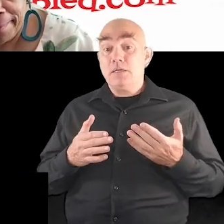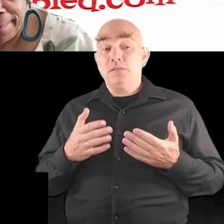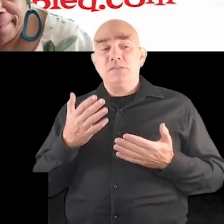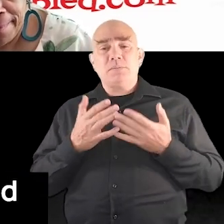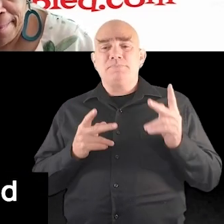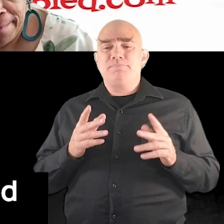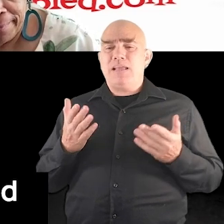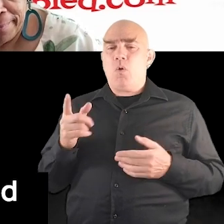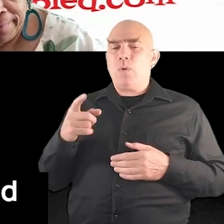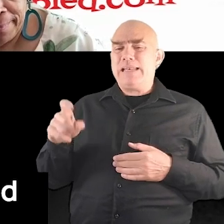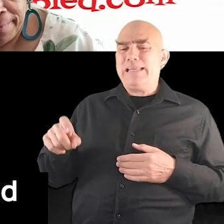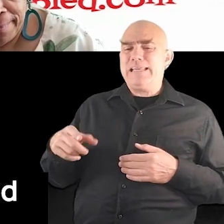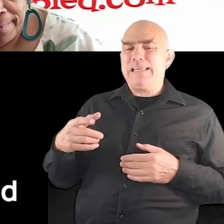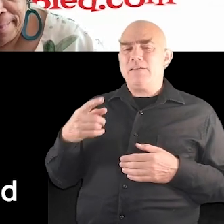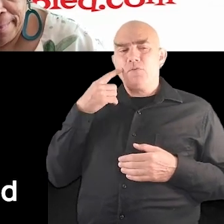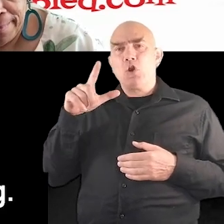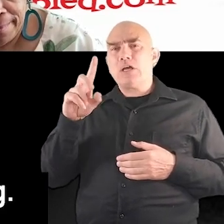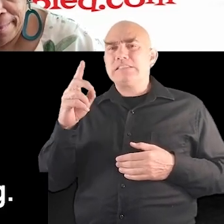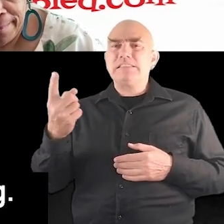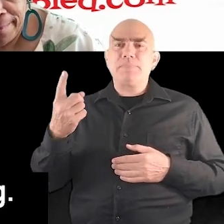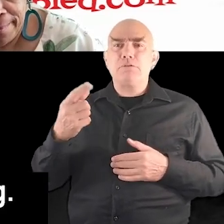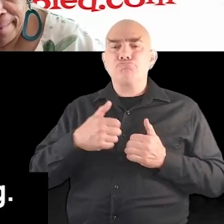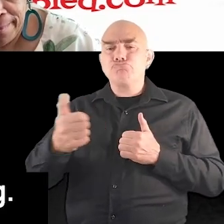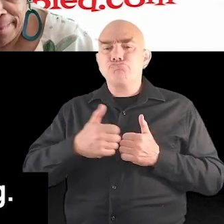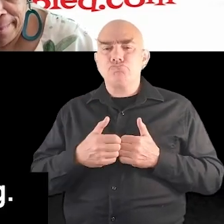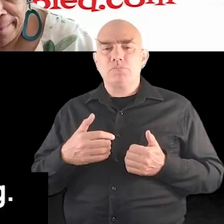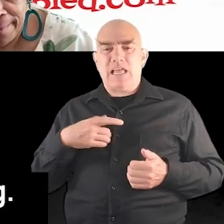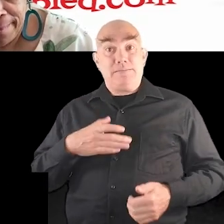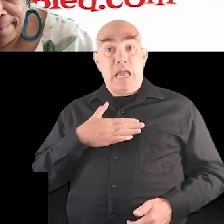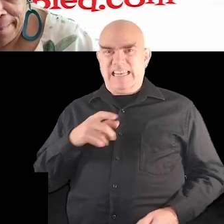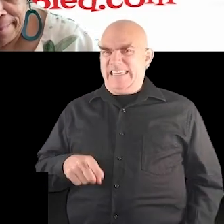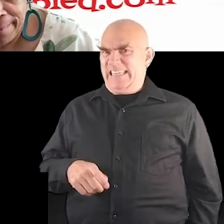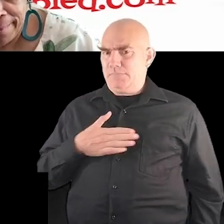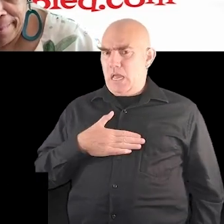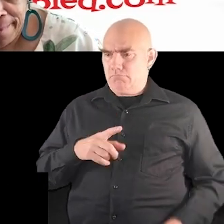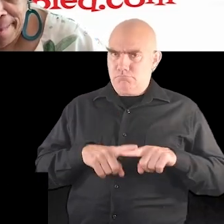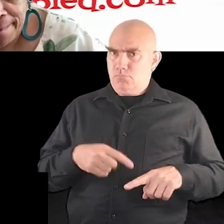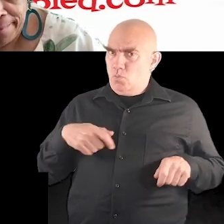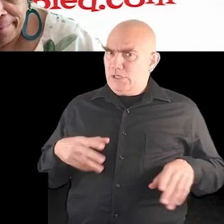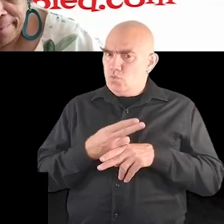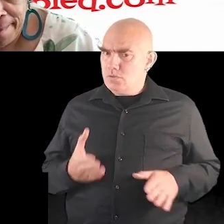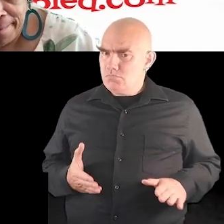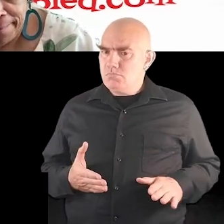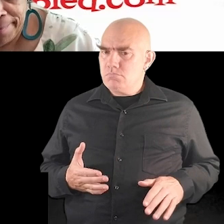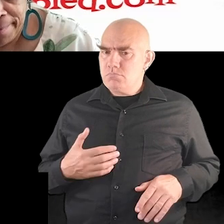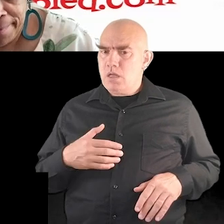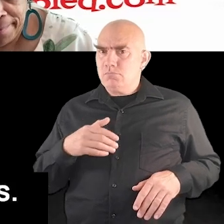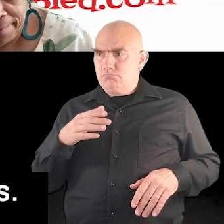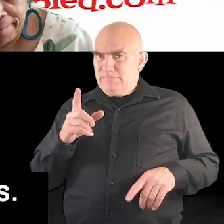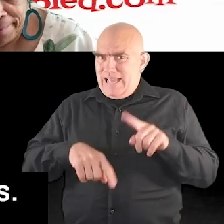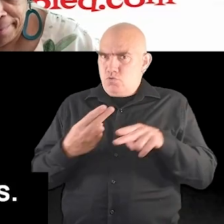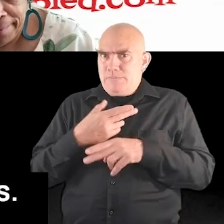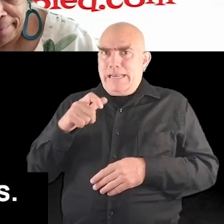community. Some people may only need it for long distance or something. I need mine. I'm a wheelchair user. I need